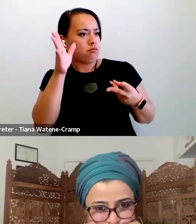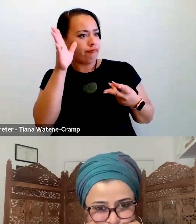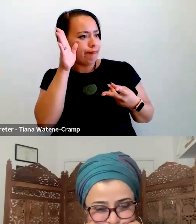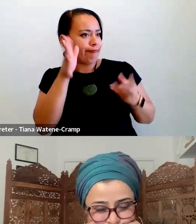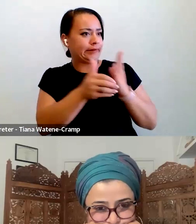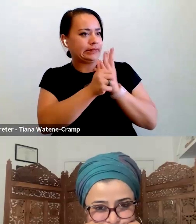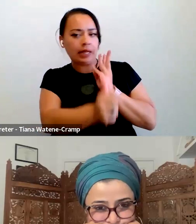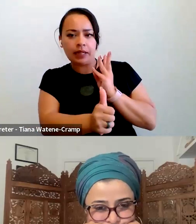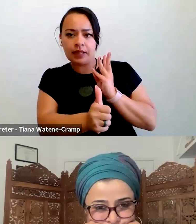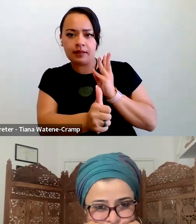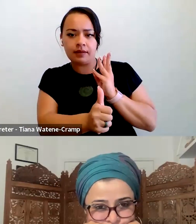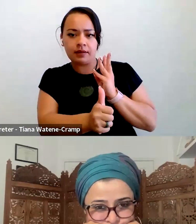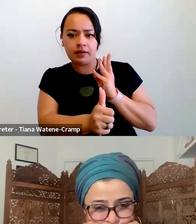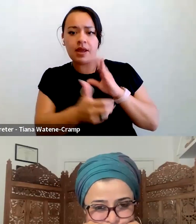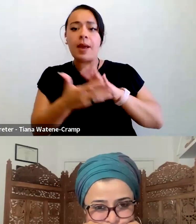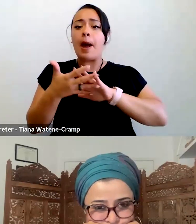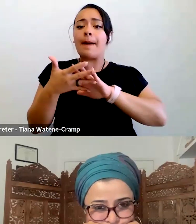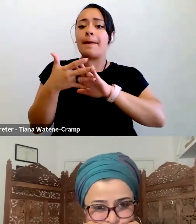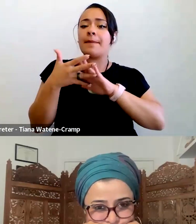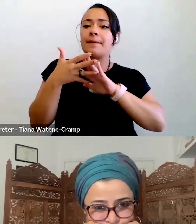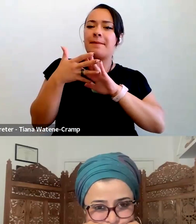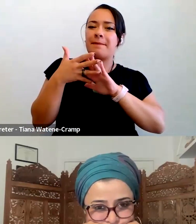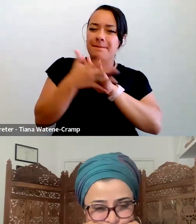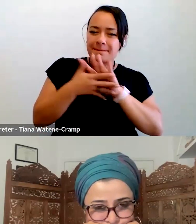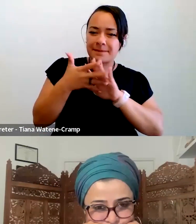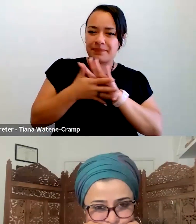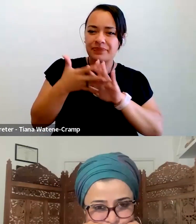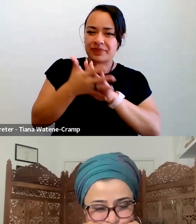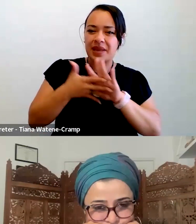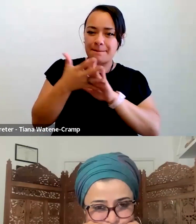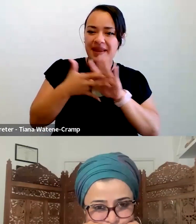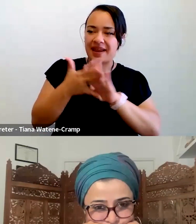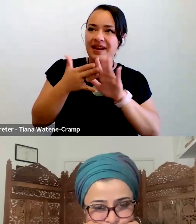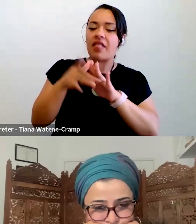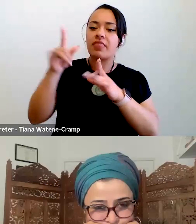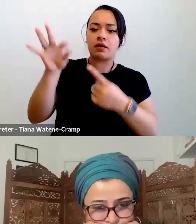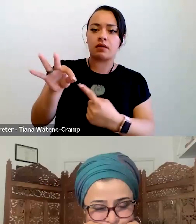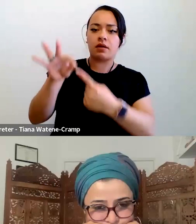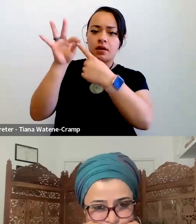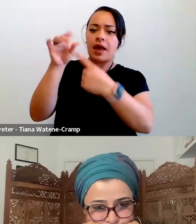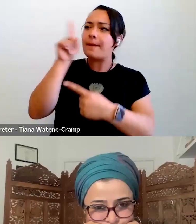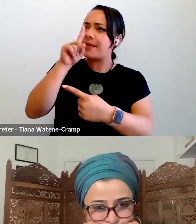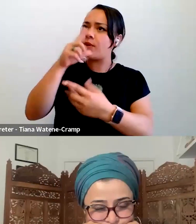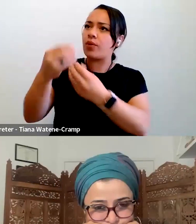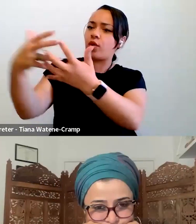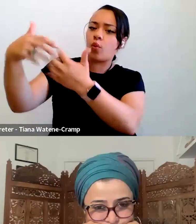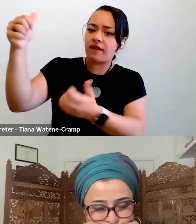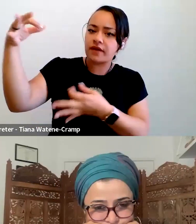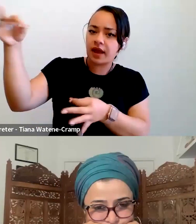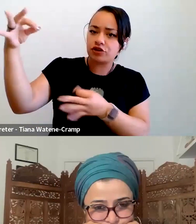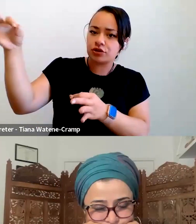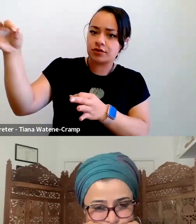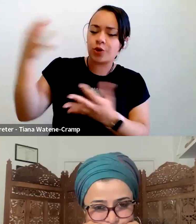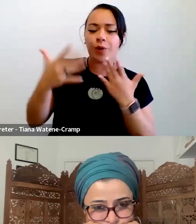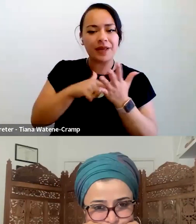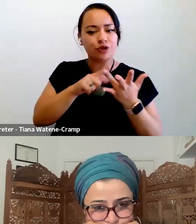And what that does then is foregrounds or values people who might have, say, qualifications rather than lived experience, and that's a